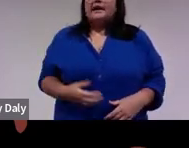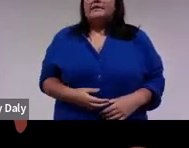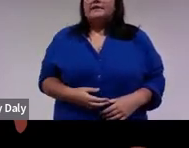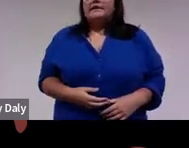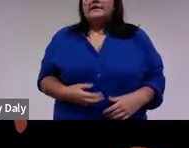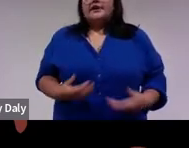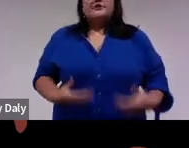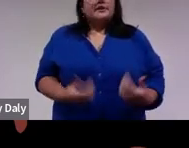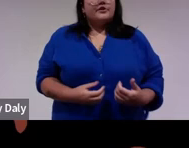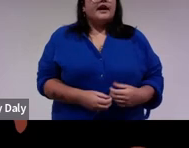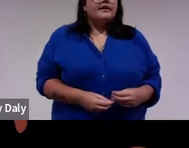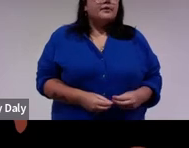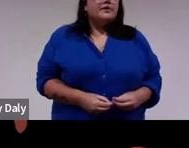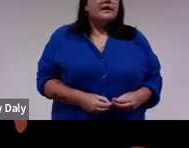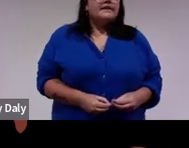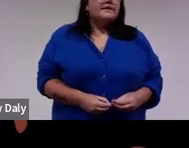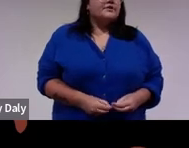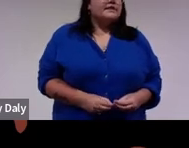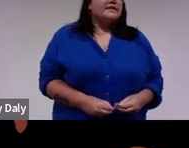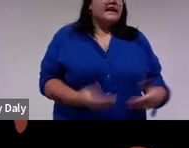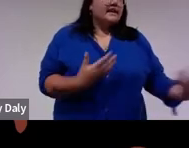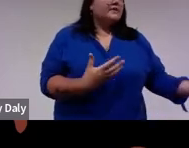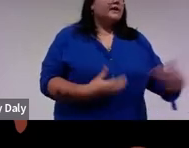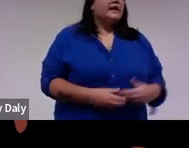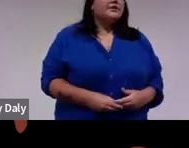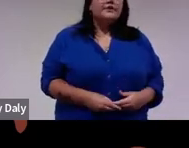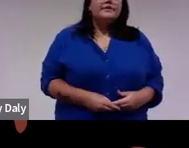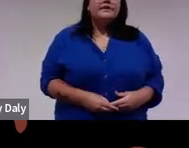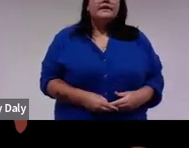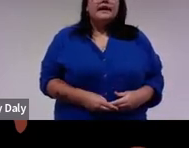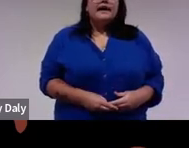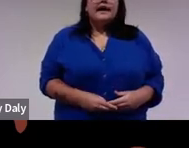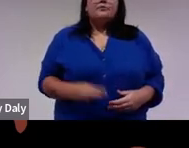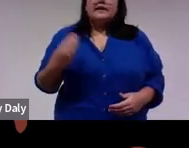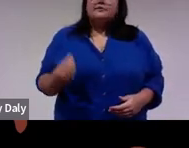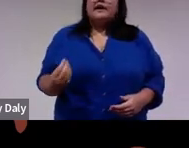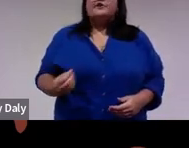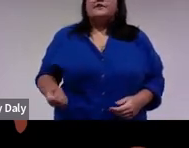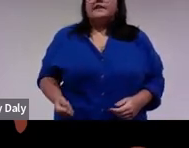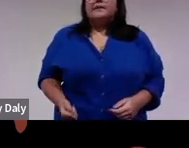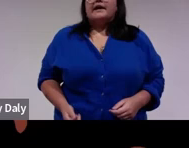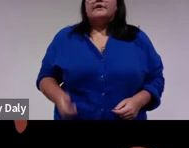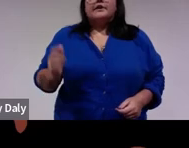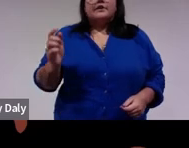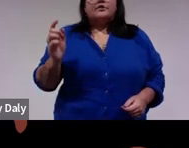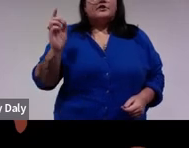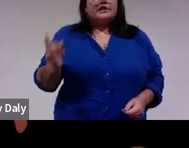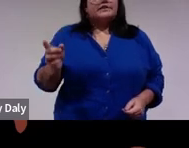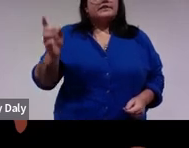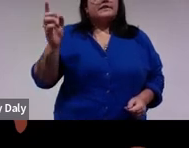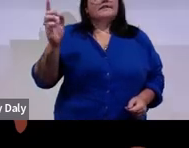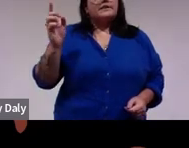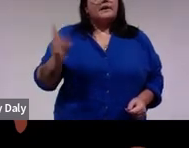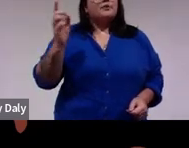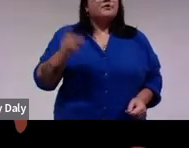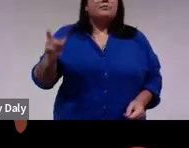think about the country that you carry with you as guests onto this land, as we are too. And we invite you to think about not